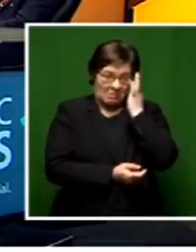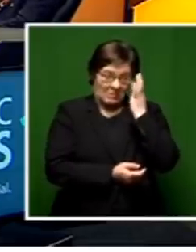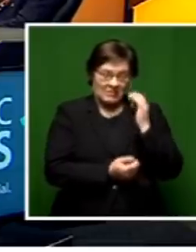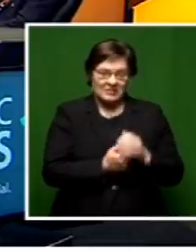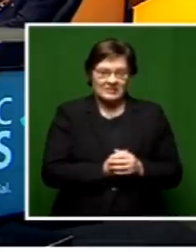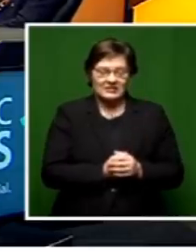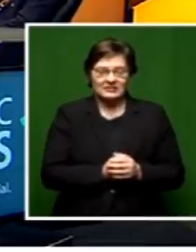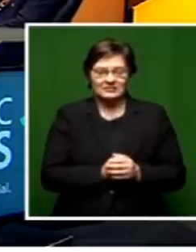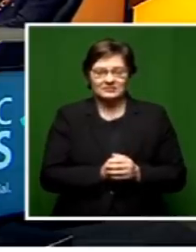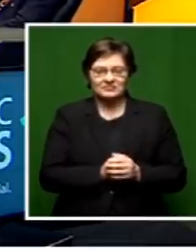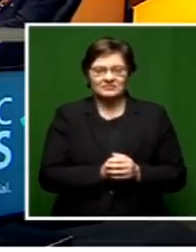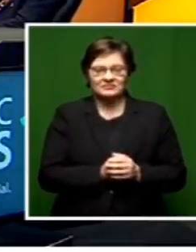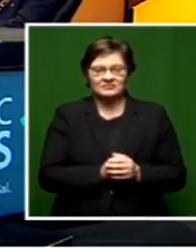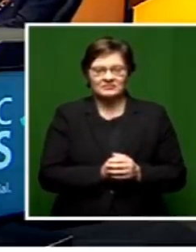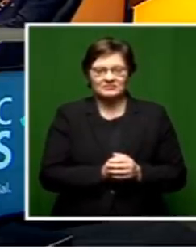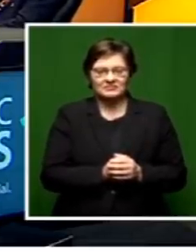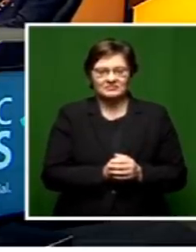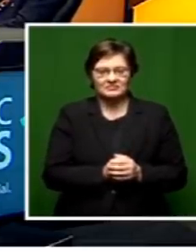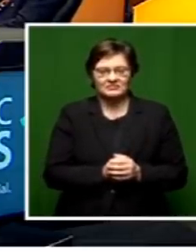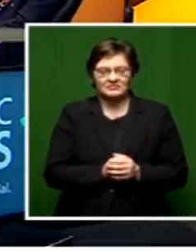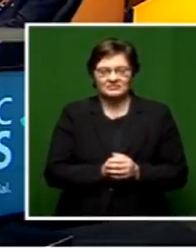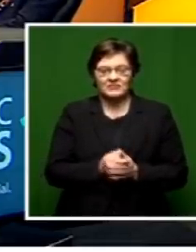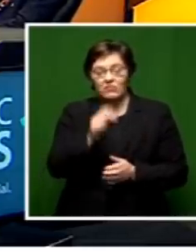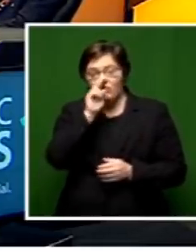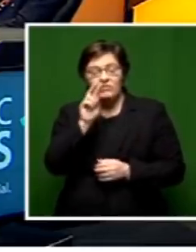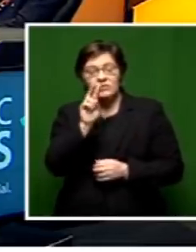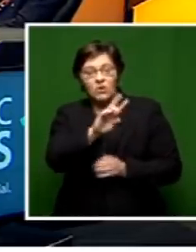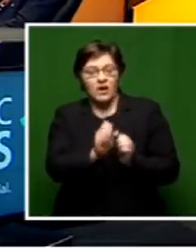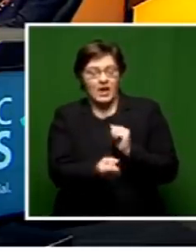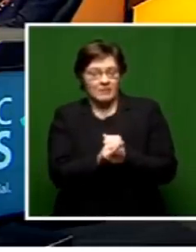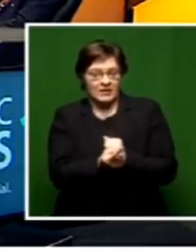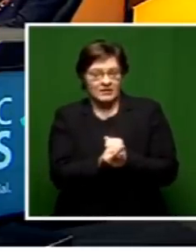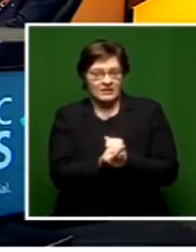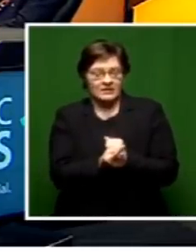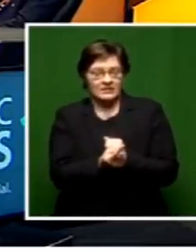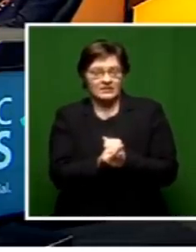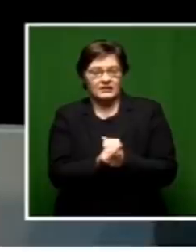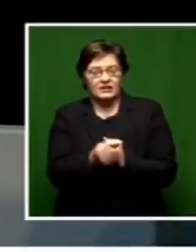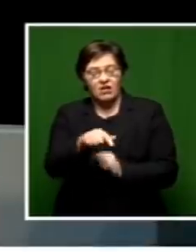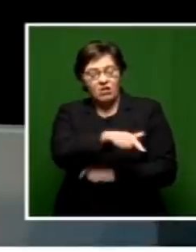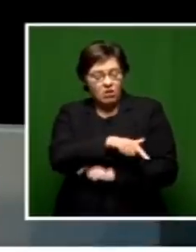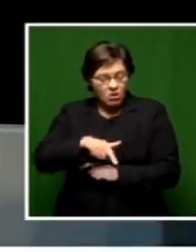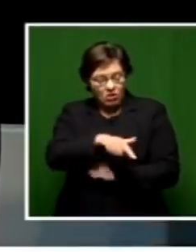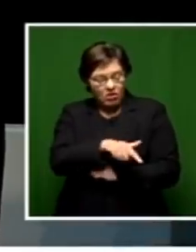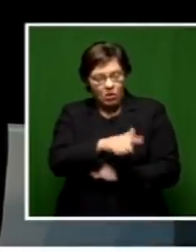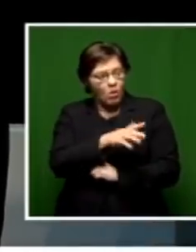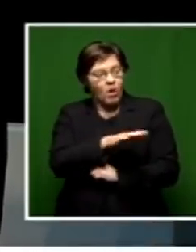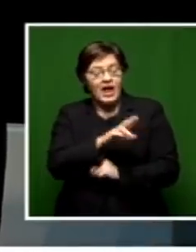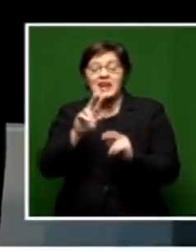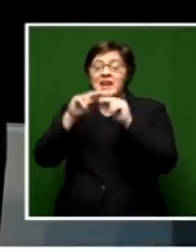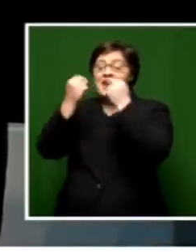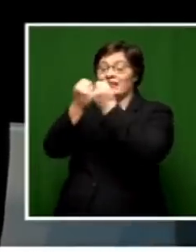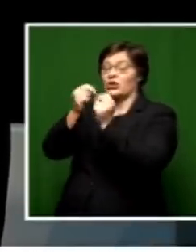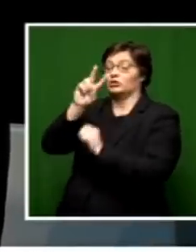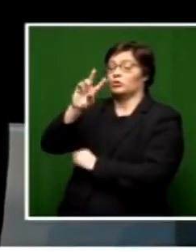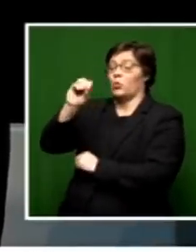more, we saw what happened in the local, the national election in 2019, where we saw, okay, there